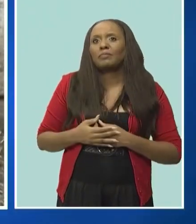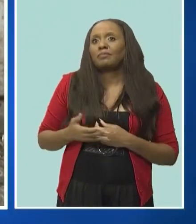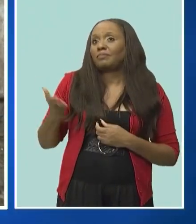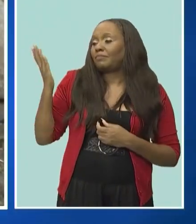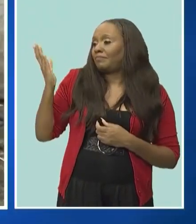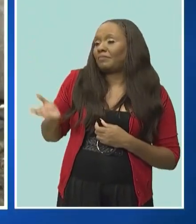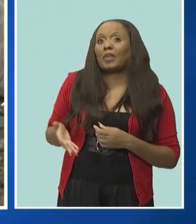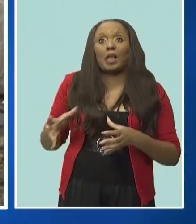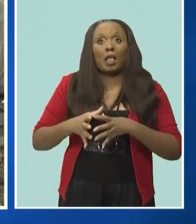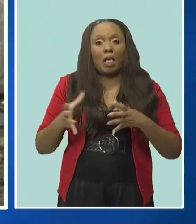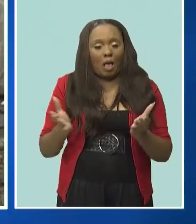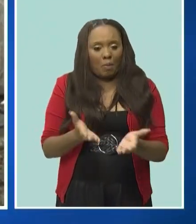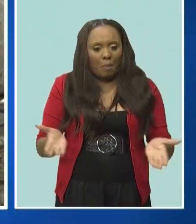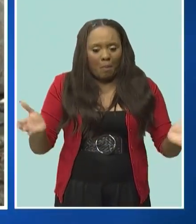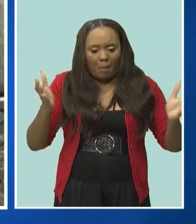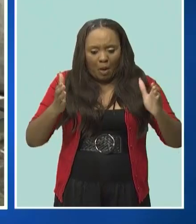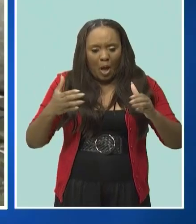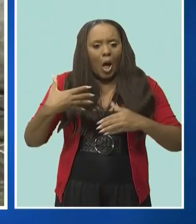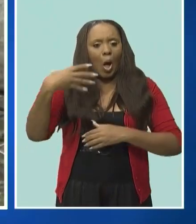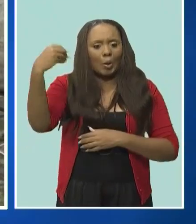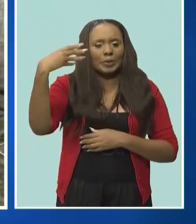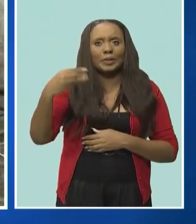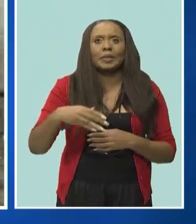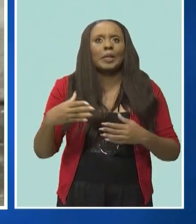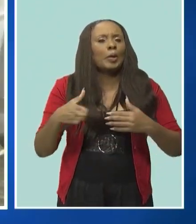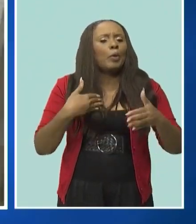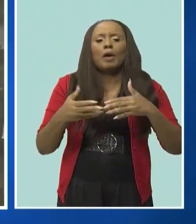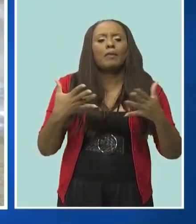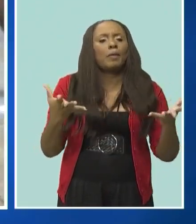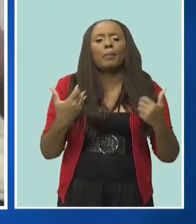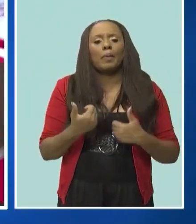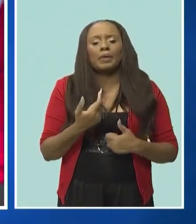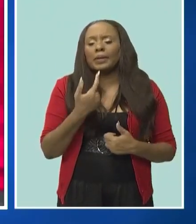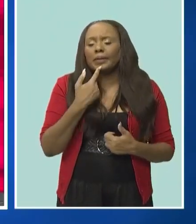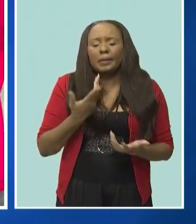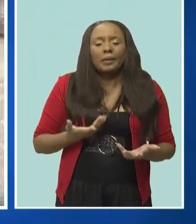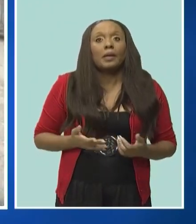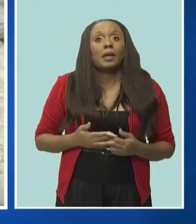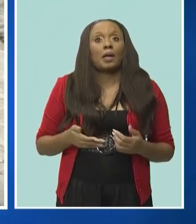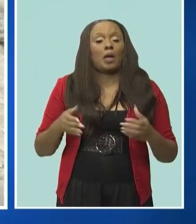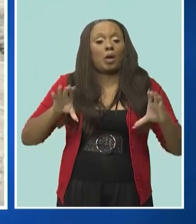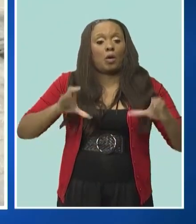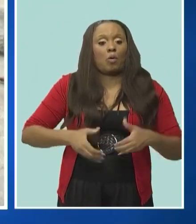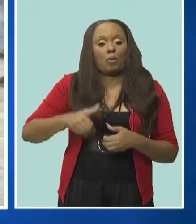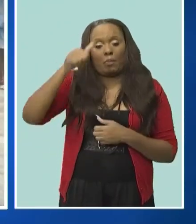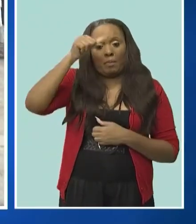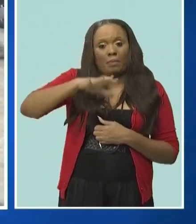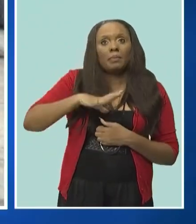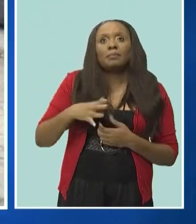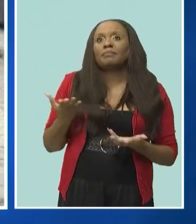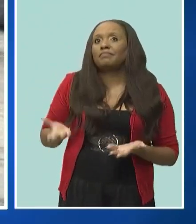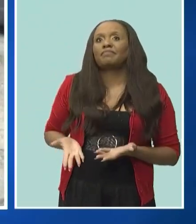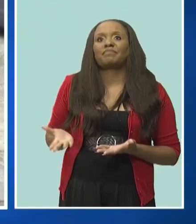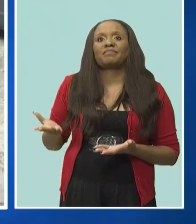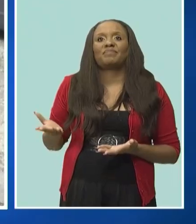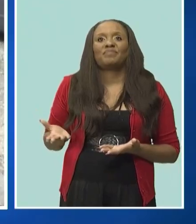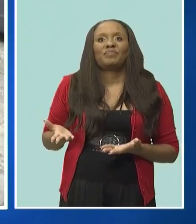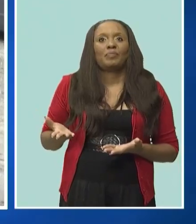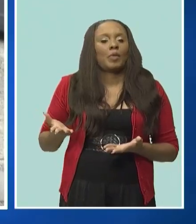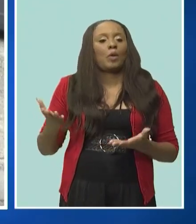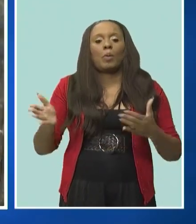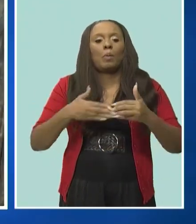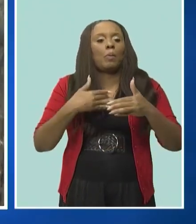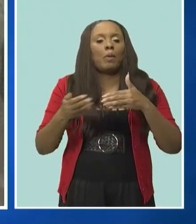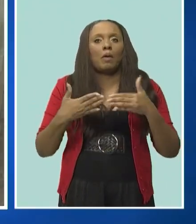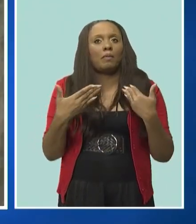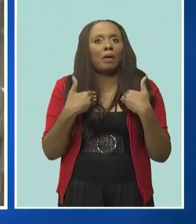cook a food, open air cooking, whatever you choose to call it. This group of men at Tate Hill St. George have been using whatever